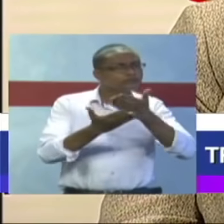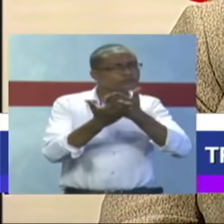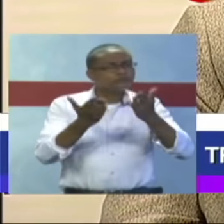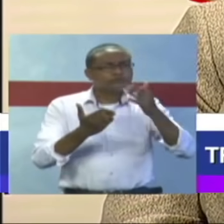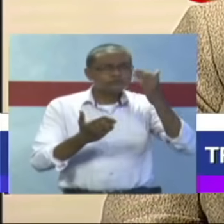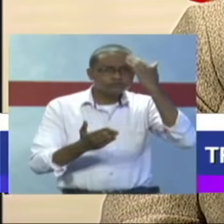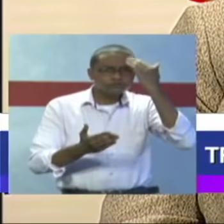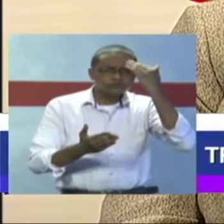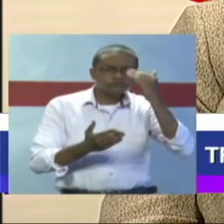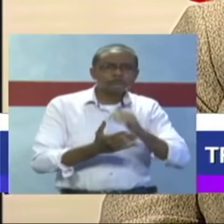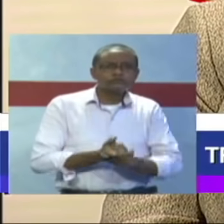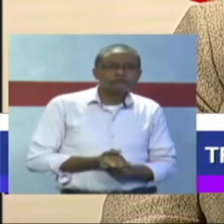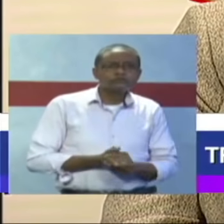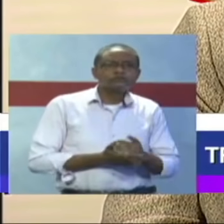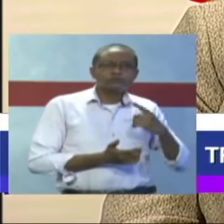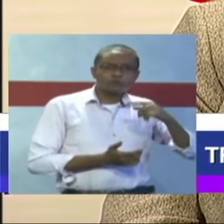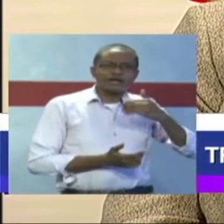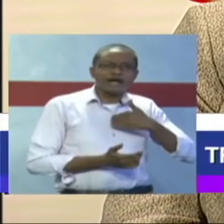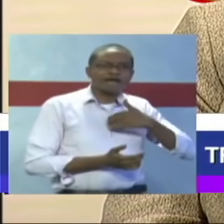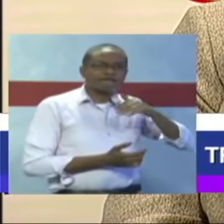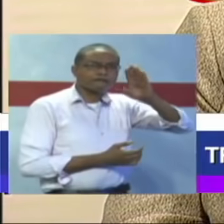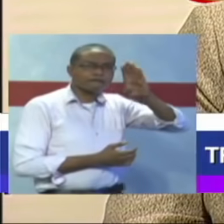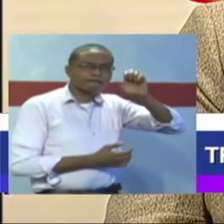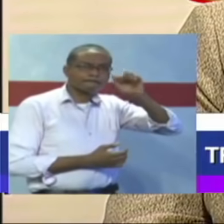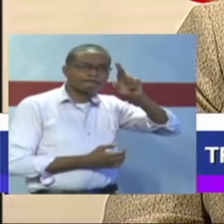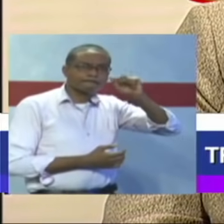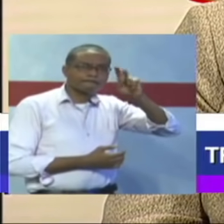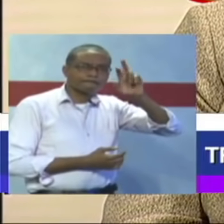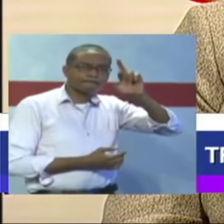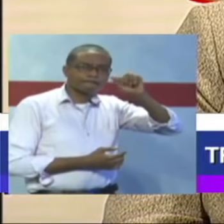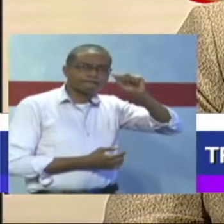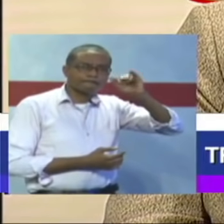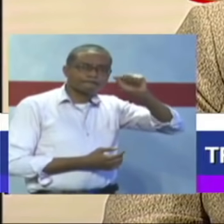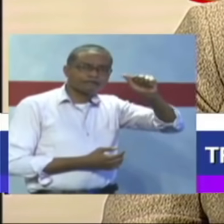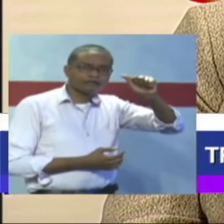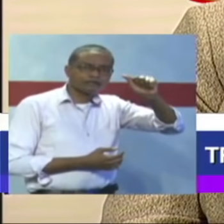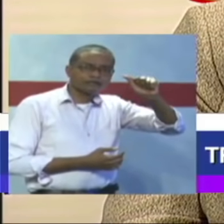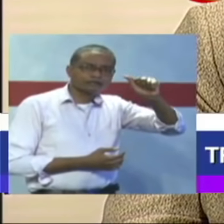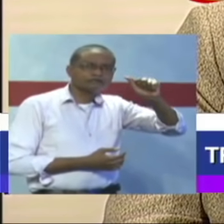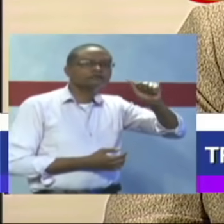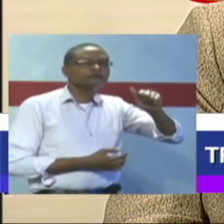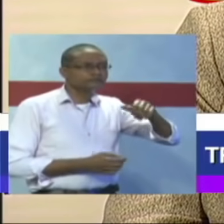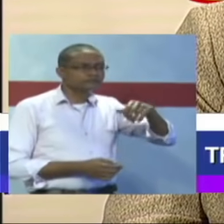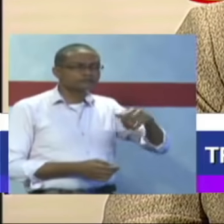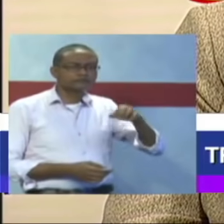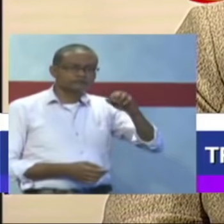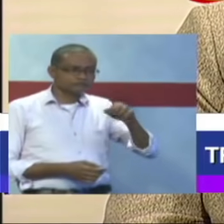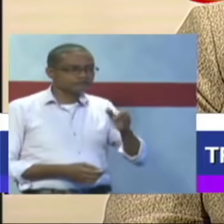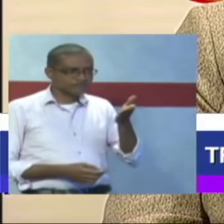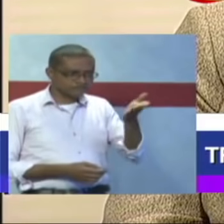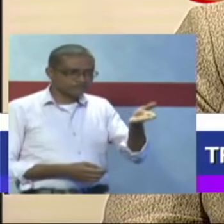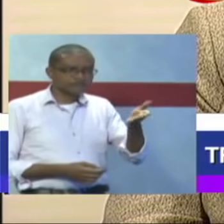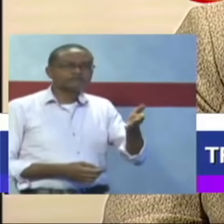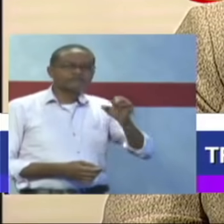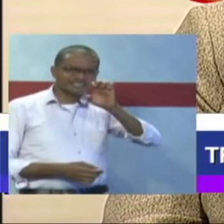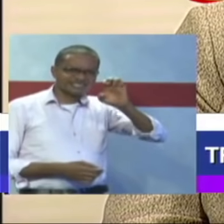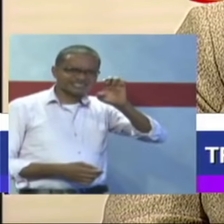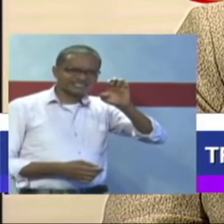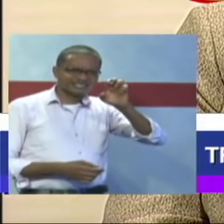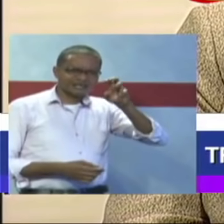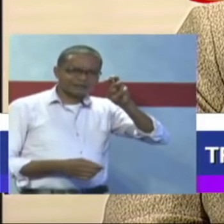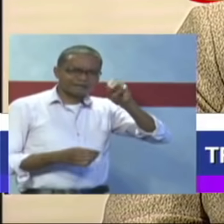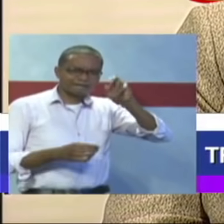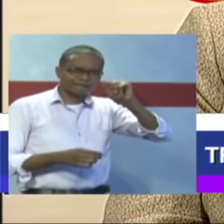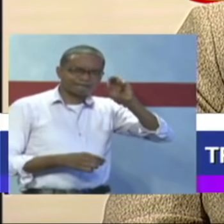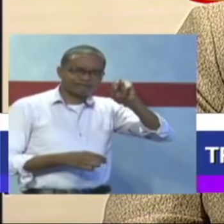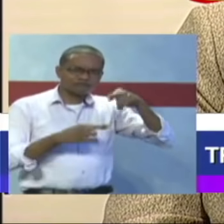of the public. So we have a Barataria Wellness Center, which is located on the Eastern Main Road at Barataria, and they